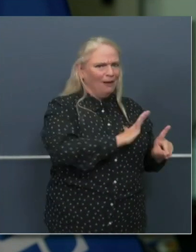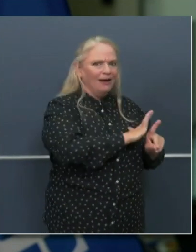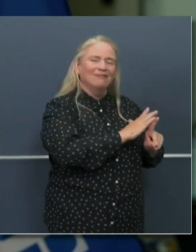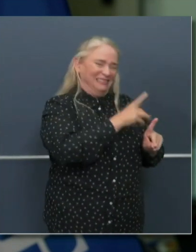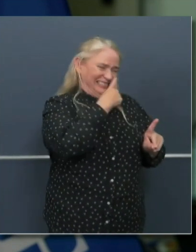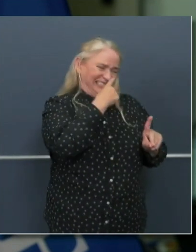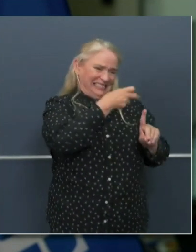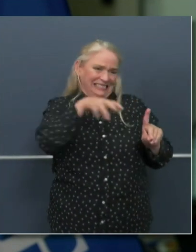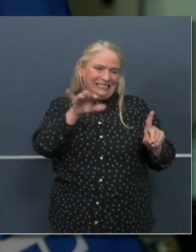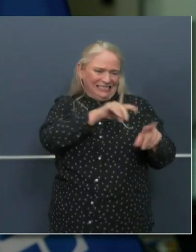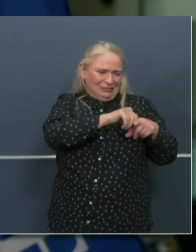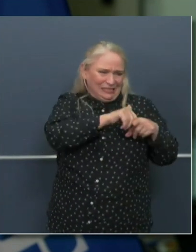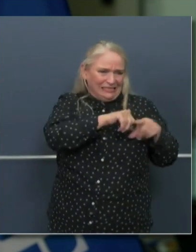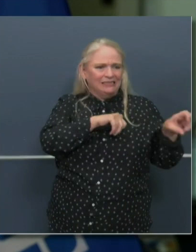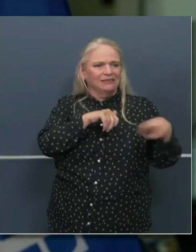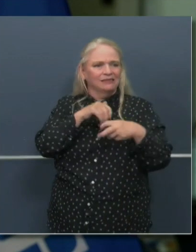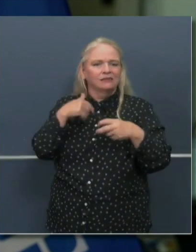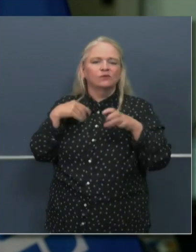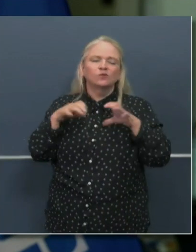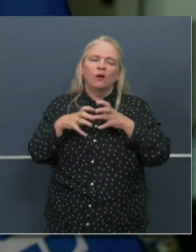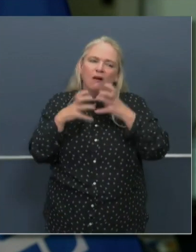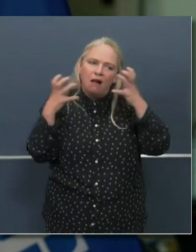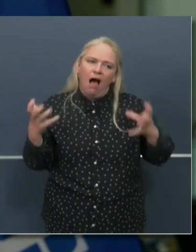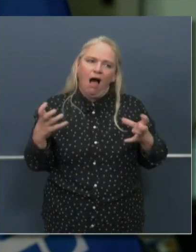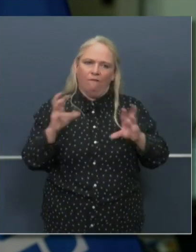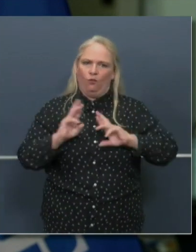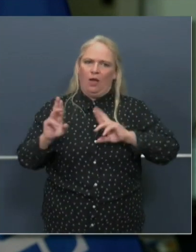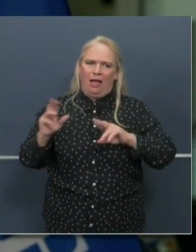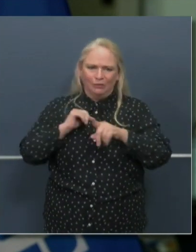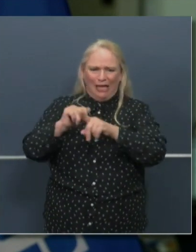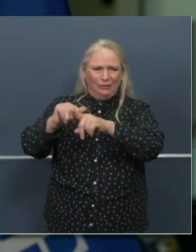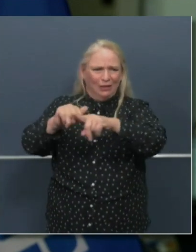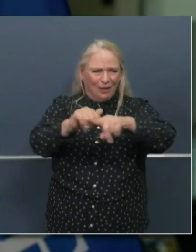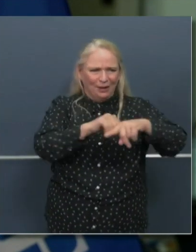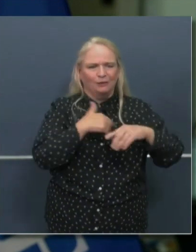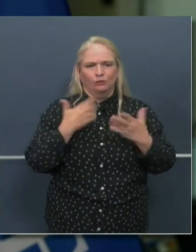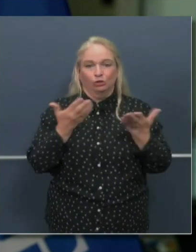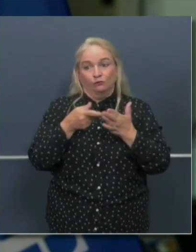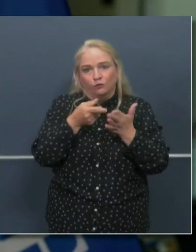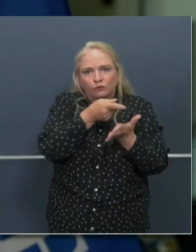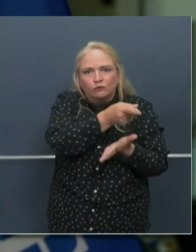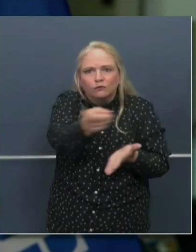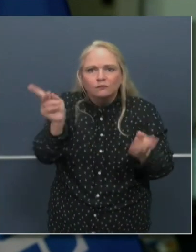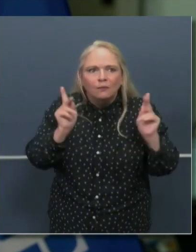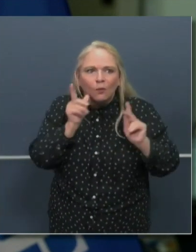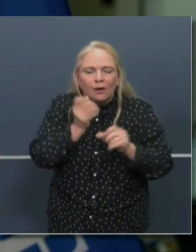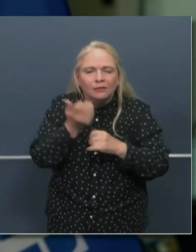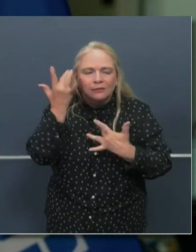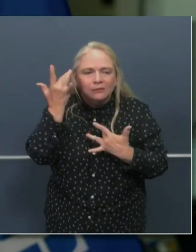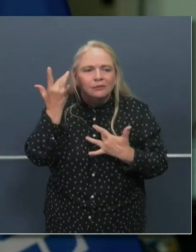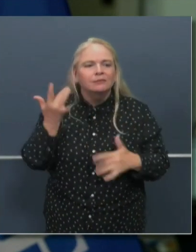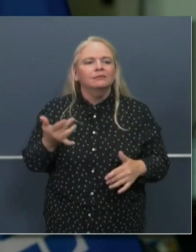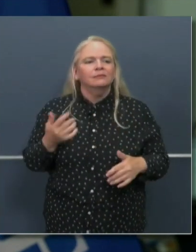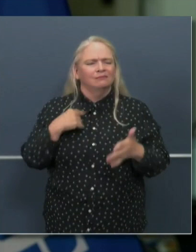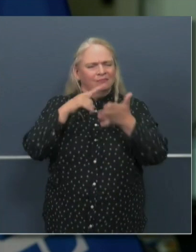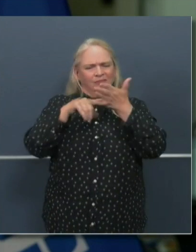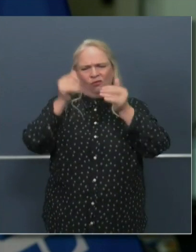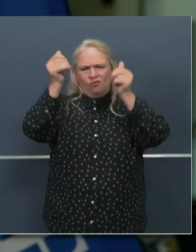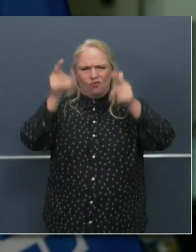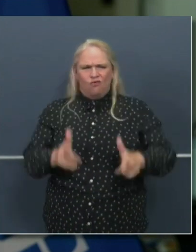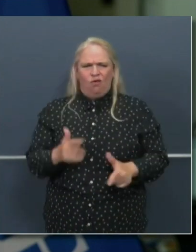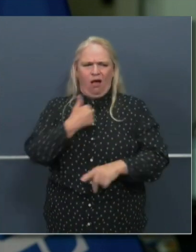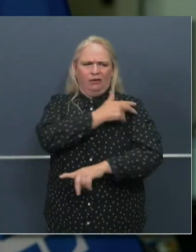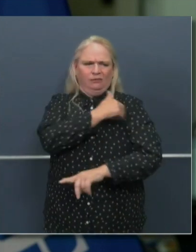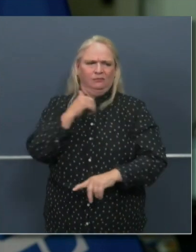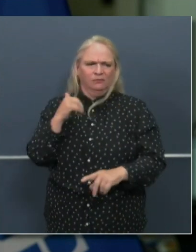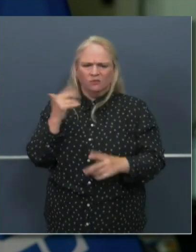right now in terms of being prepared, including looking at every nook and cranny within California's hospitals to see if